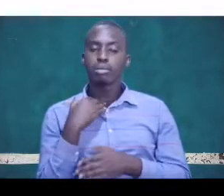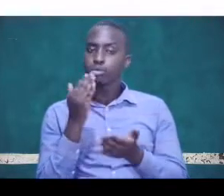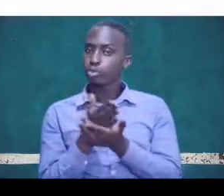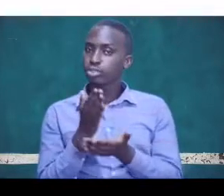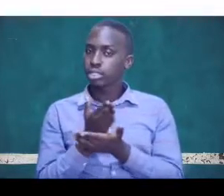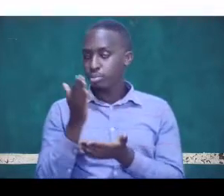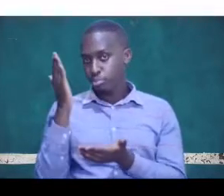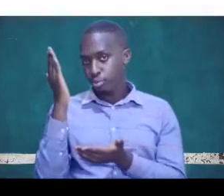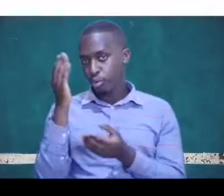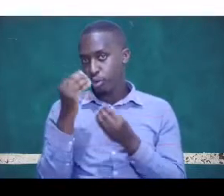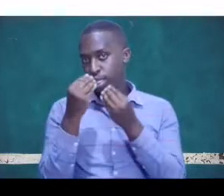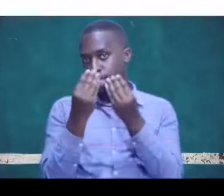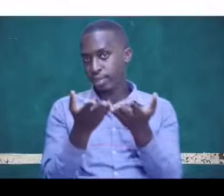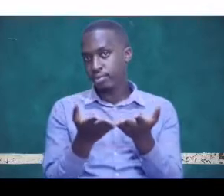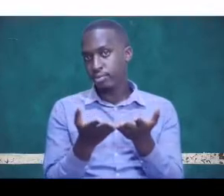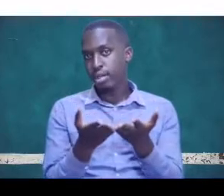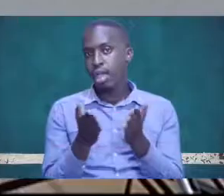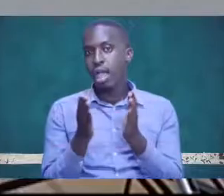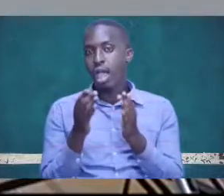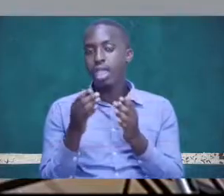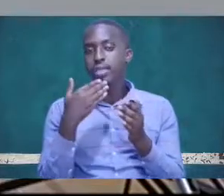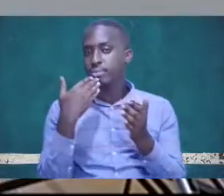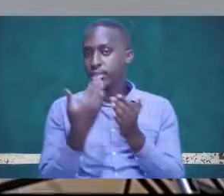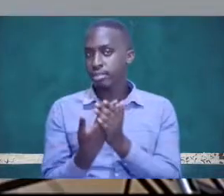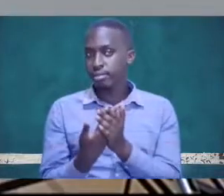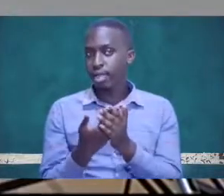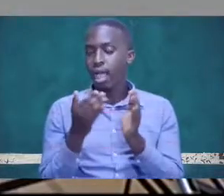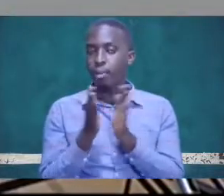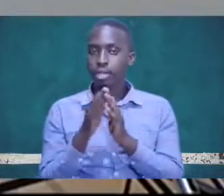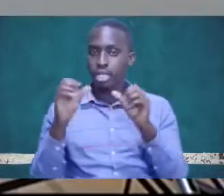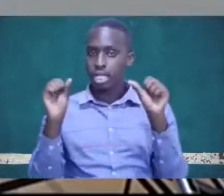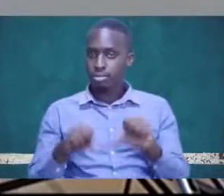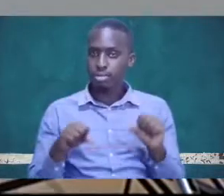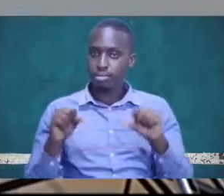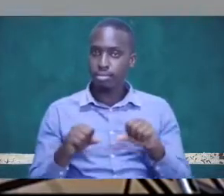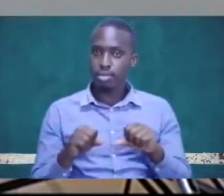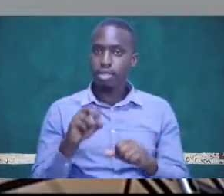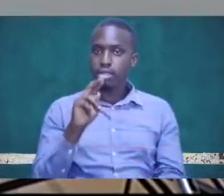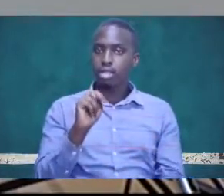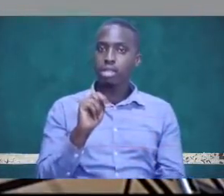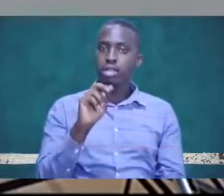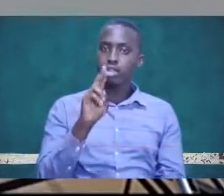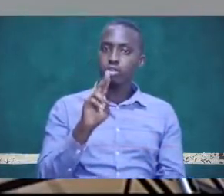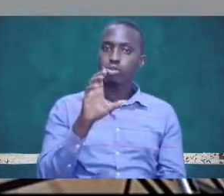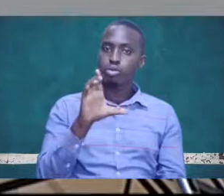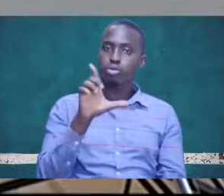able to give the advantages and the disadvantages of the